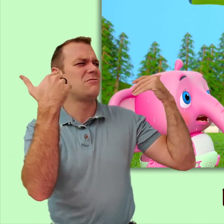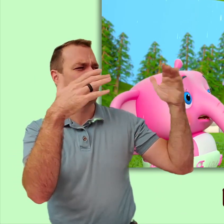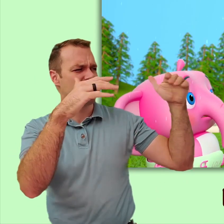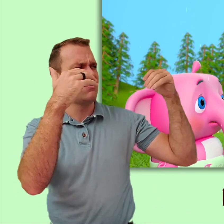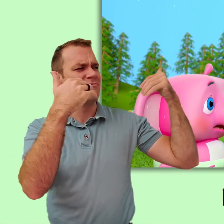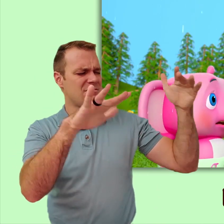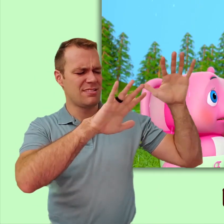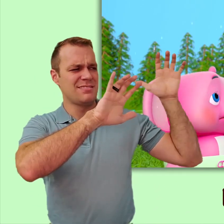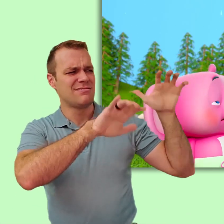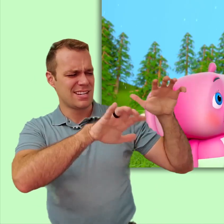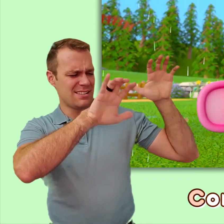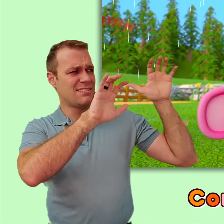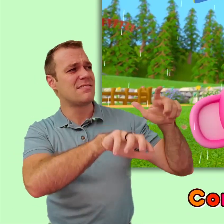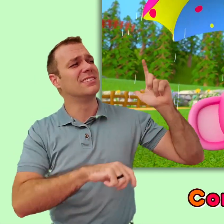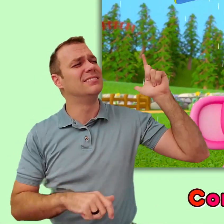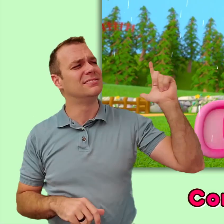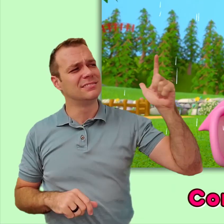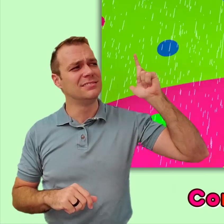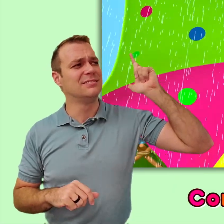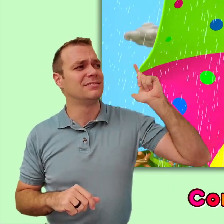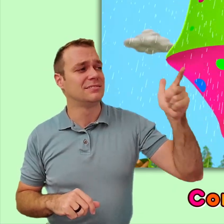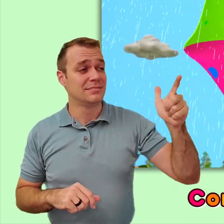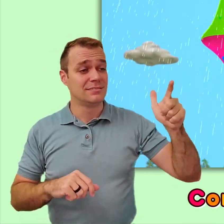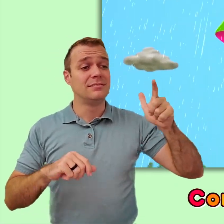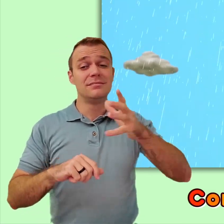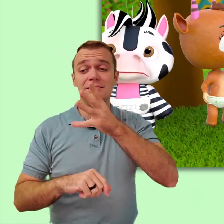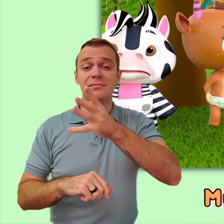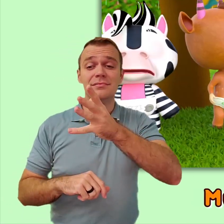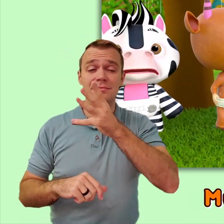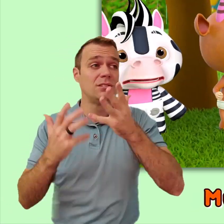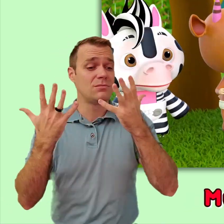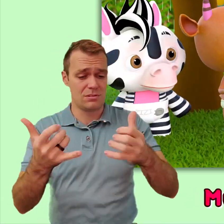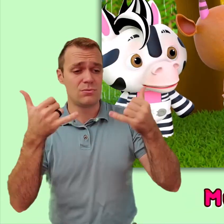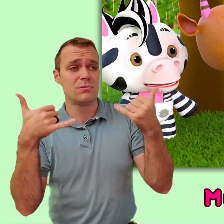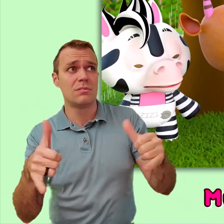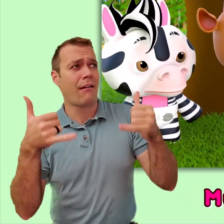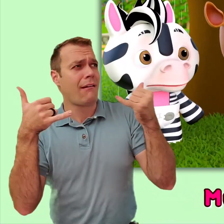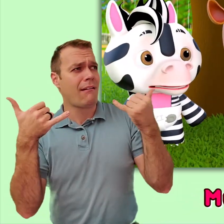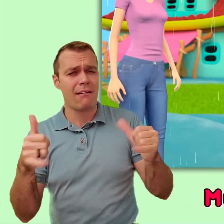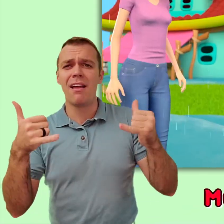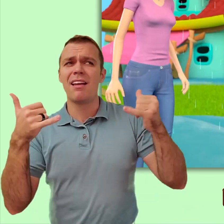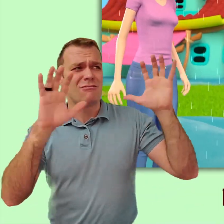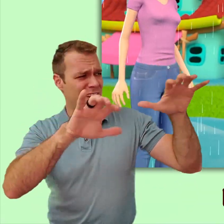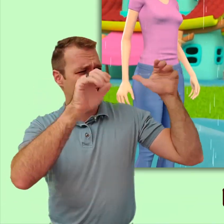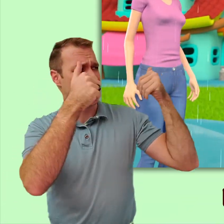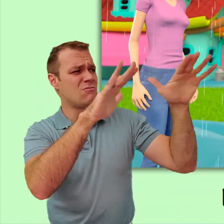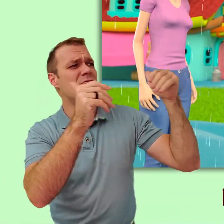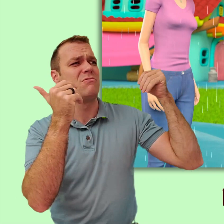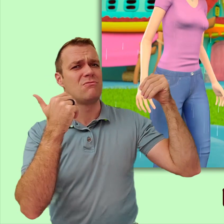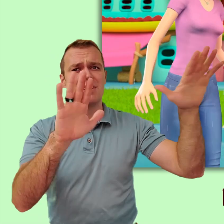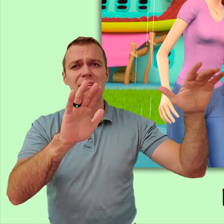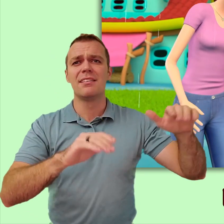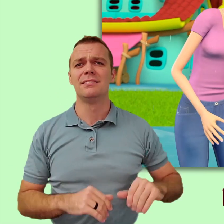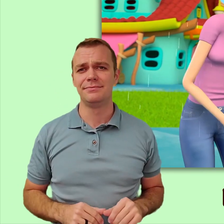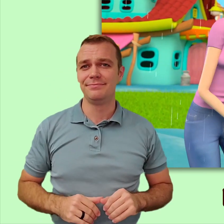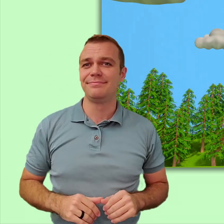Rain, rain, go away. Come again another day. Mommy wants to play. Rain, rain,